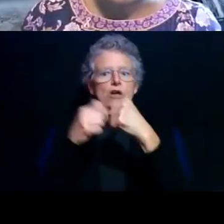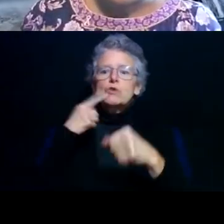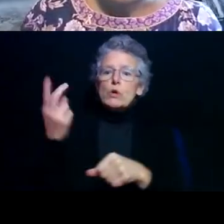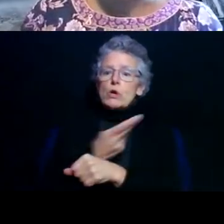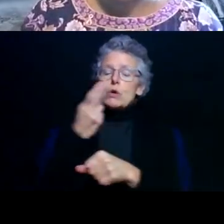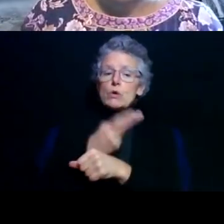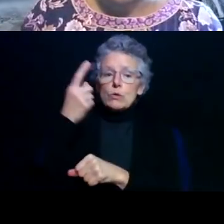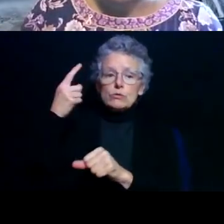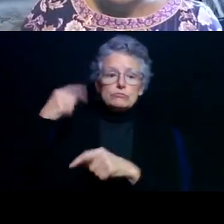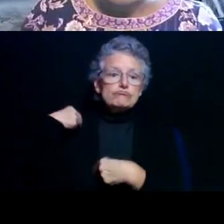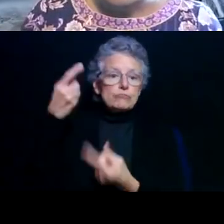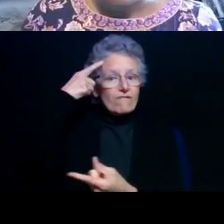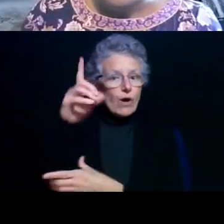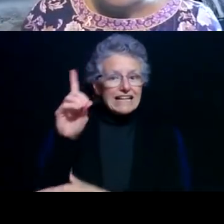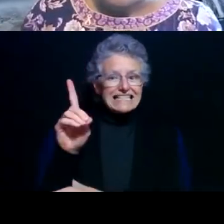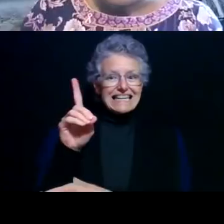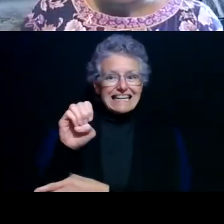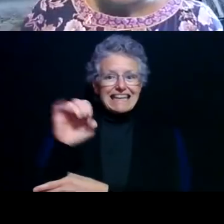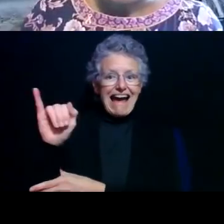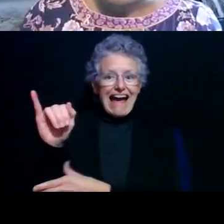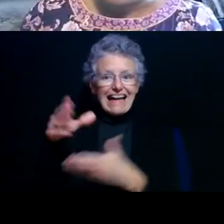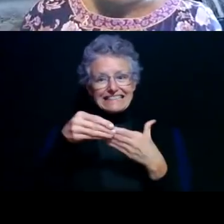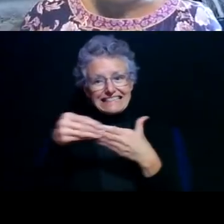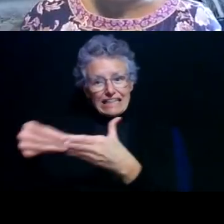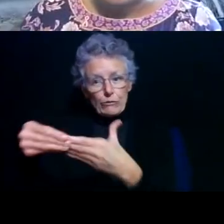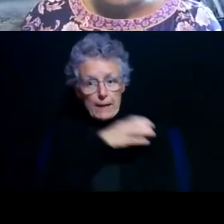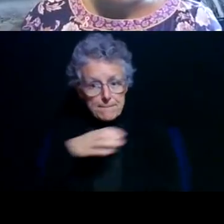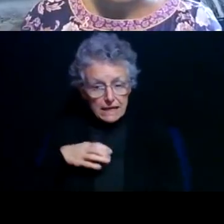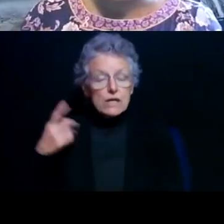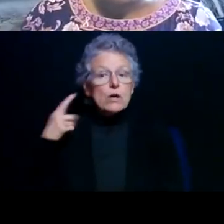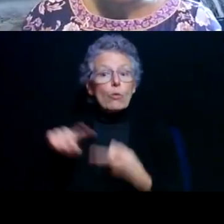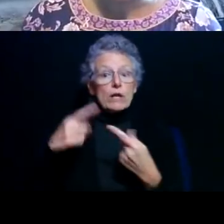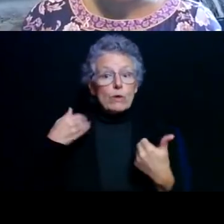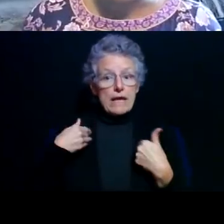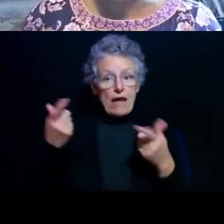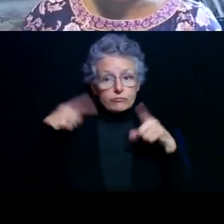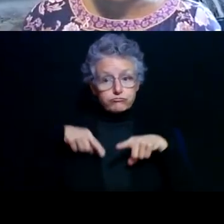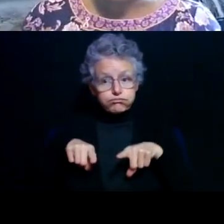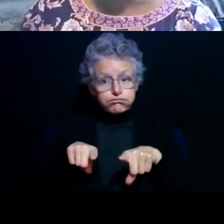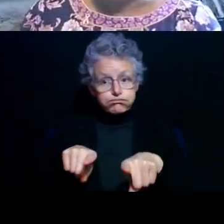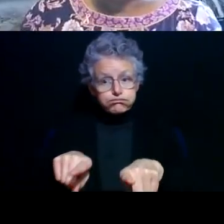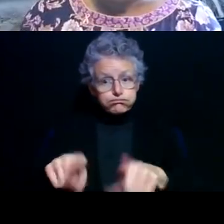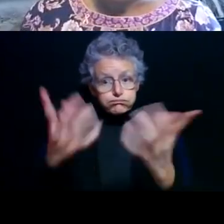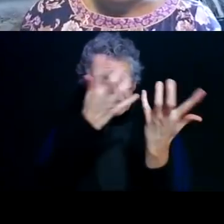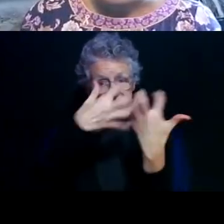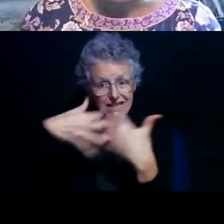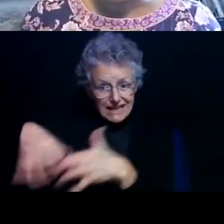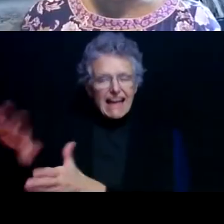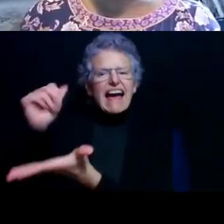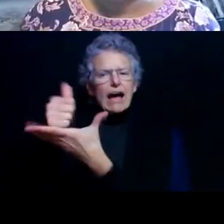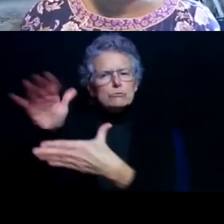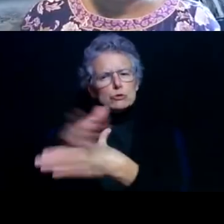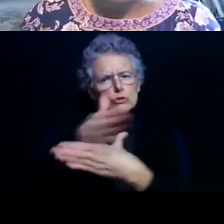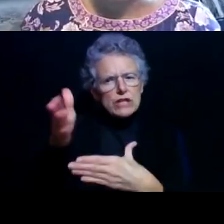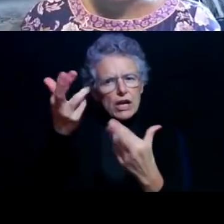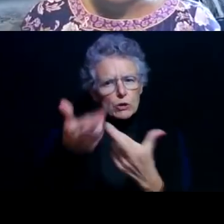the DEI Steering Committee. And so when we have alignment, it helps to move the, share the resources